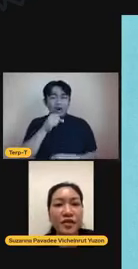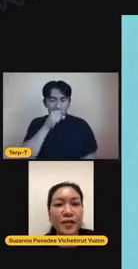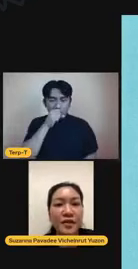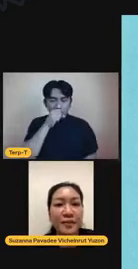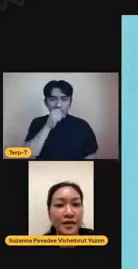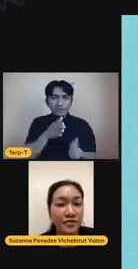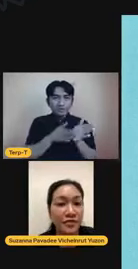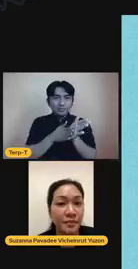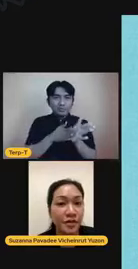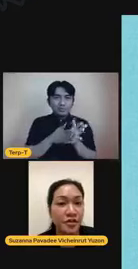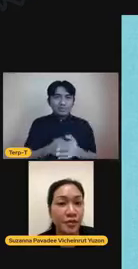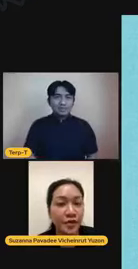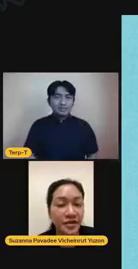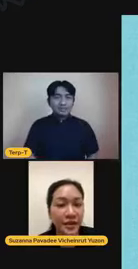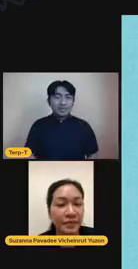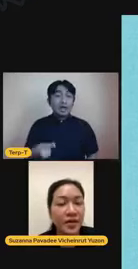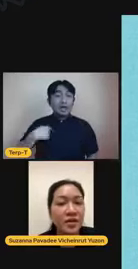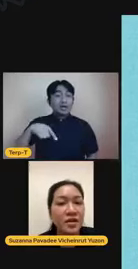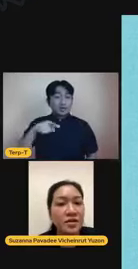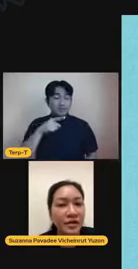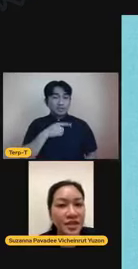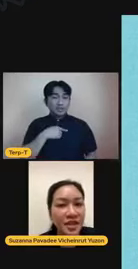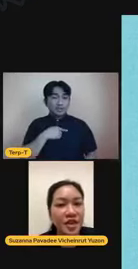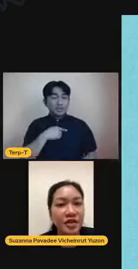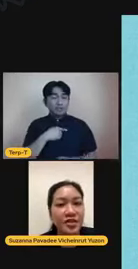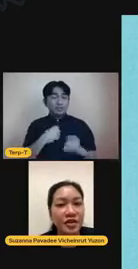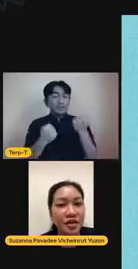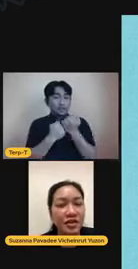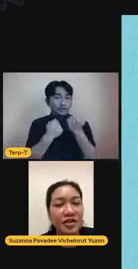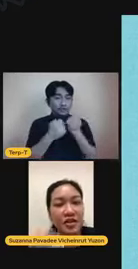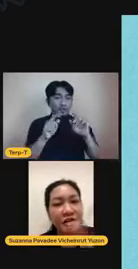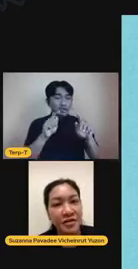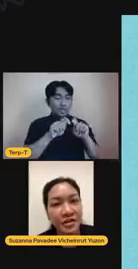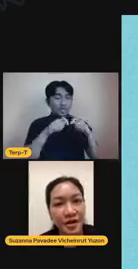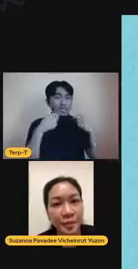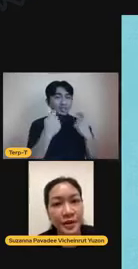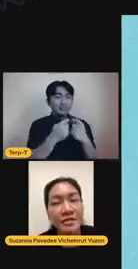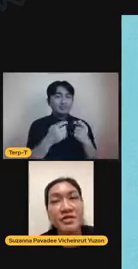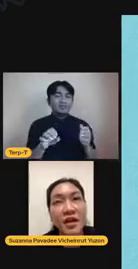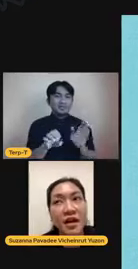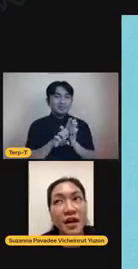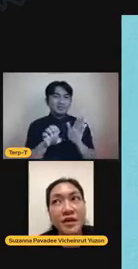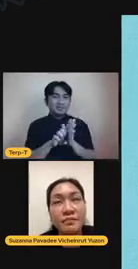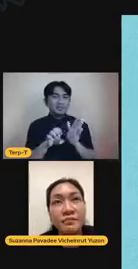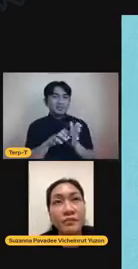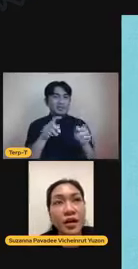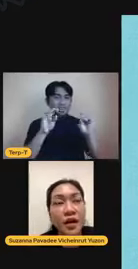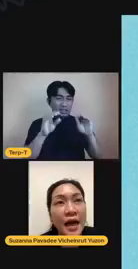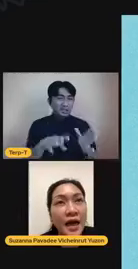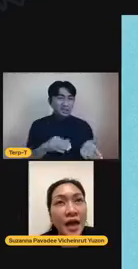we also expect the best from our support team. So our teachers, our doctors, our therapists.